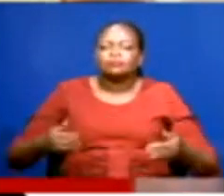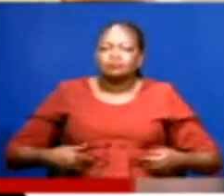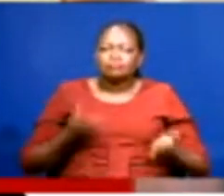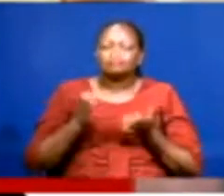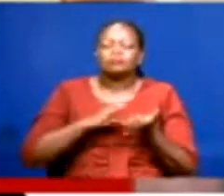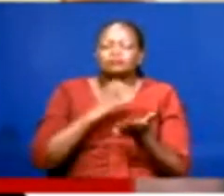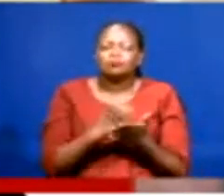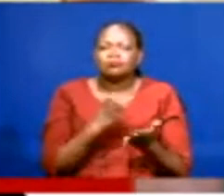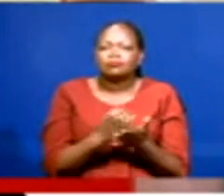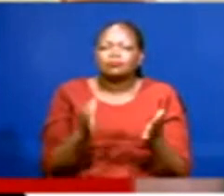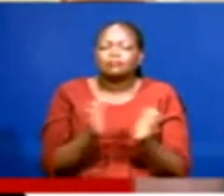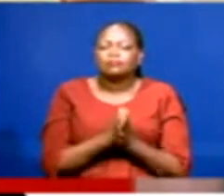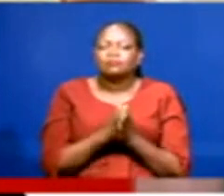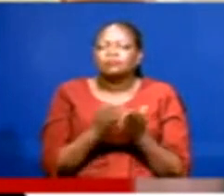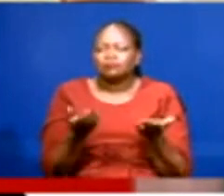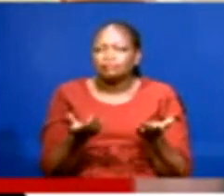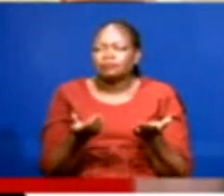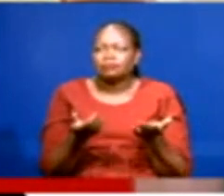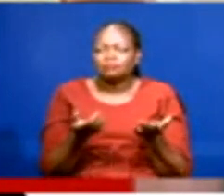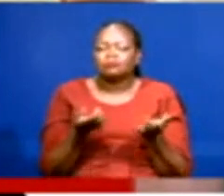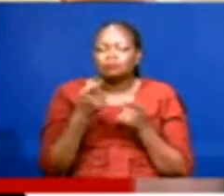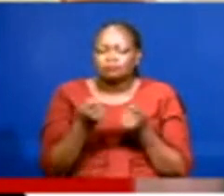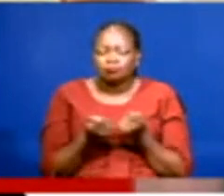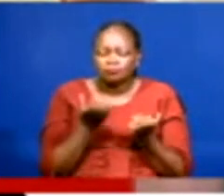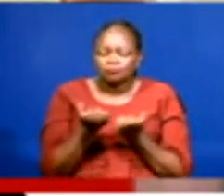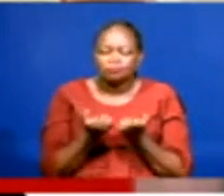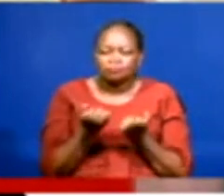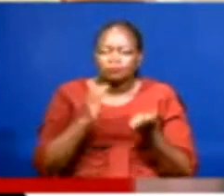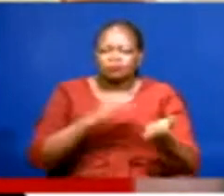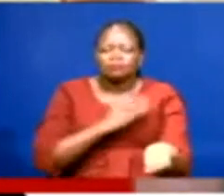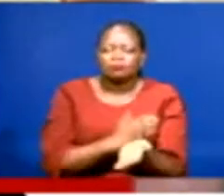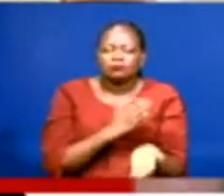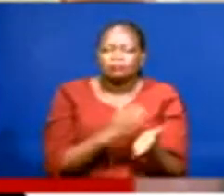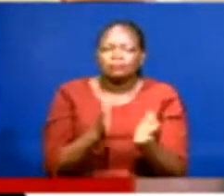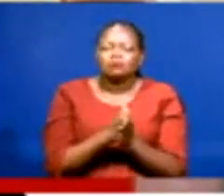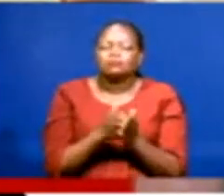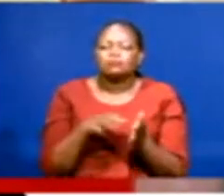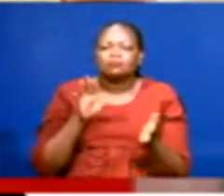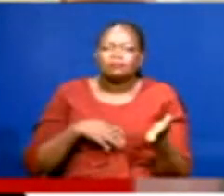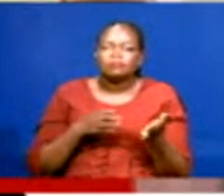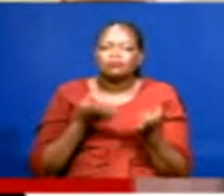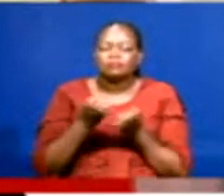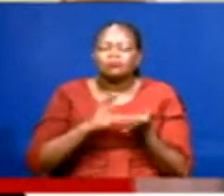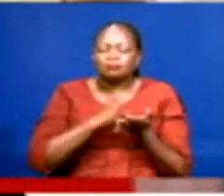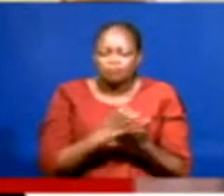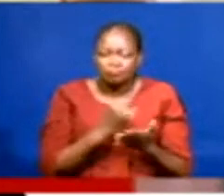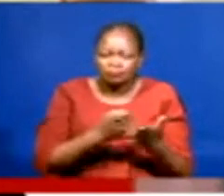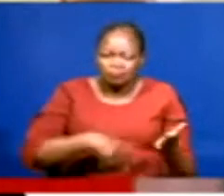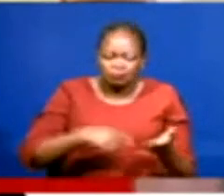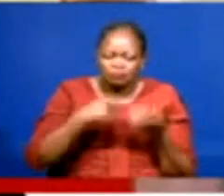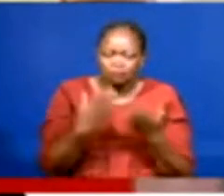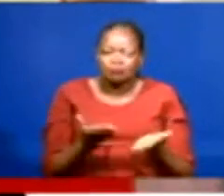Fund, the Micro and Small Enterprise Authority, and Women Enterprise Fund. We are